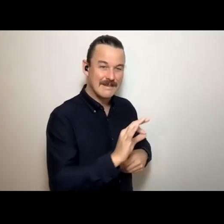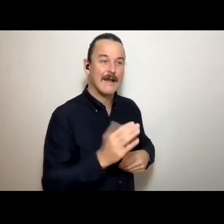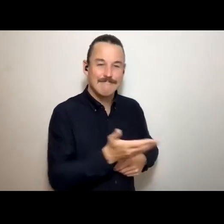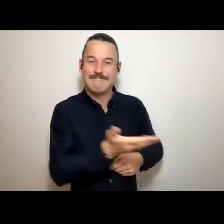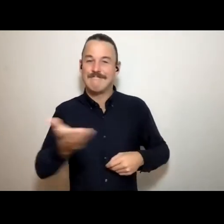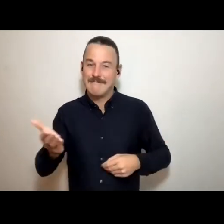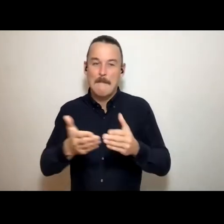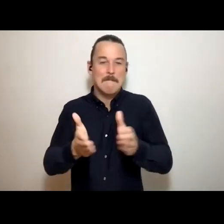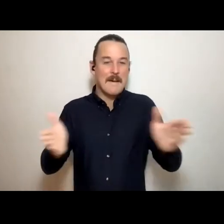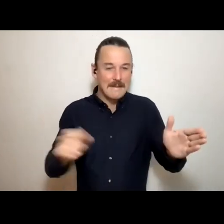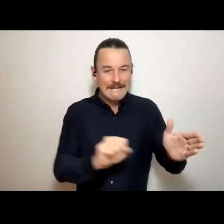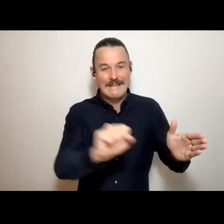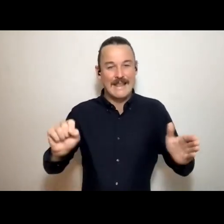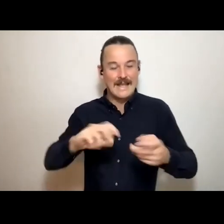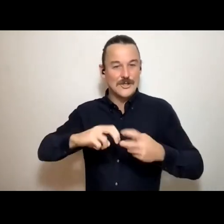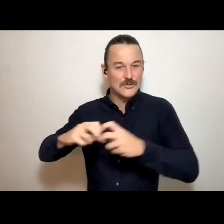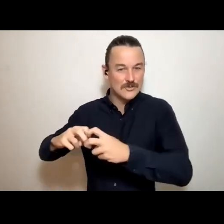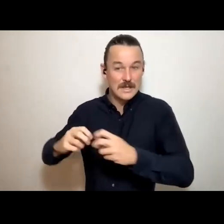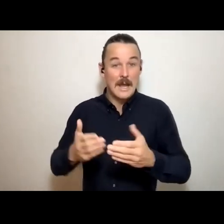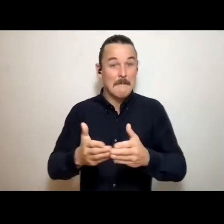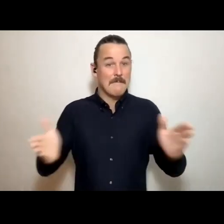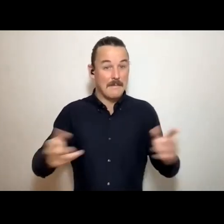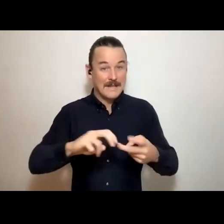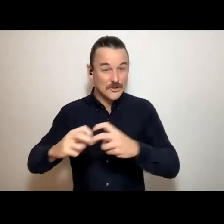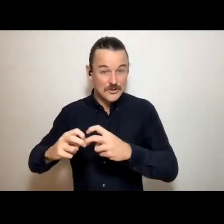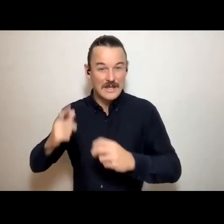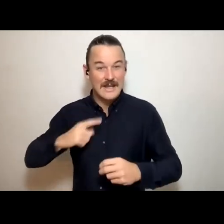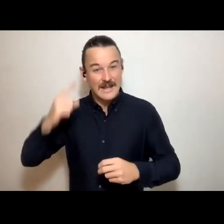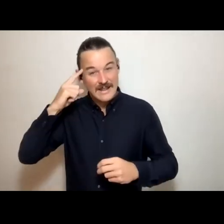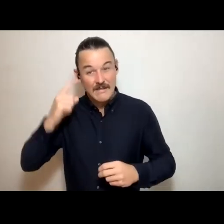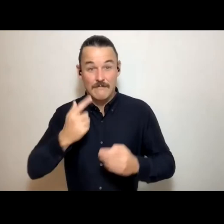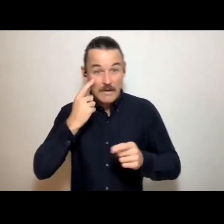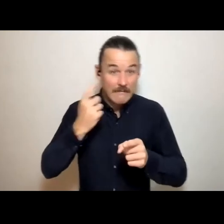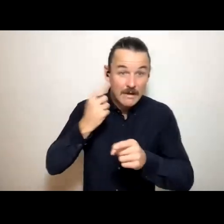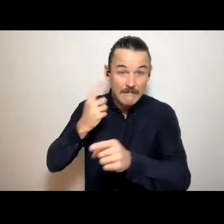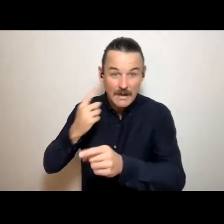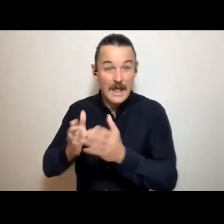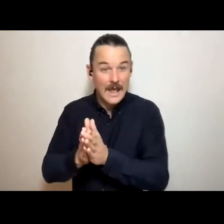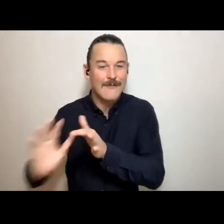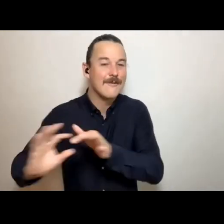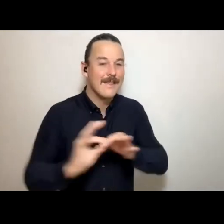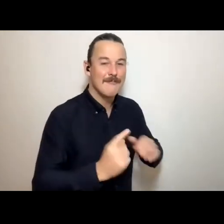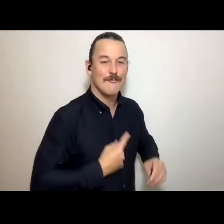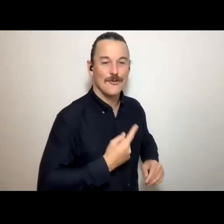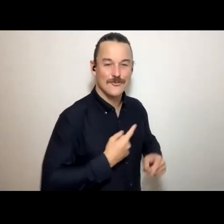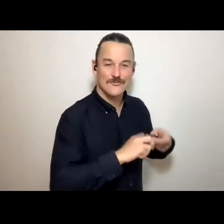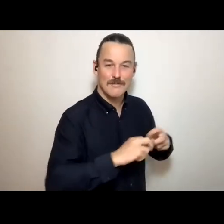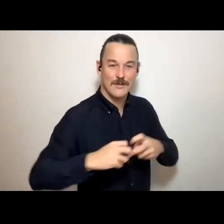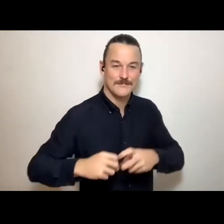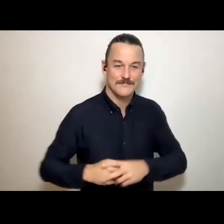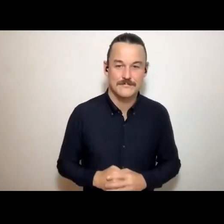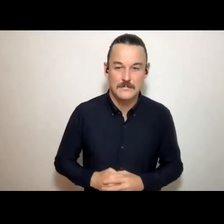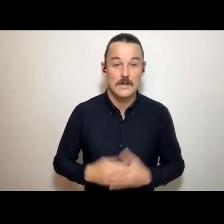public issues must be revealed by relating them to personal troubles. So let's look at the example of unemployment.